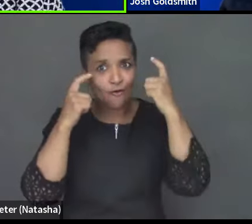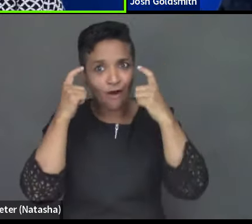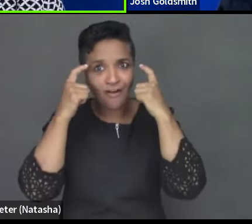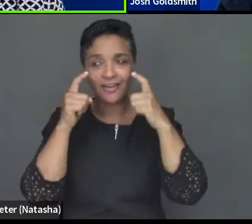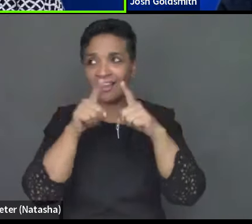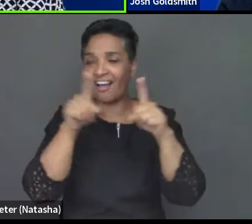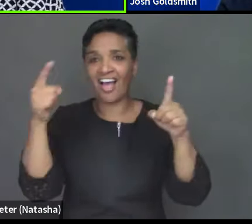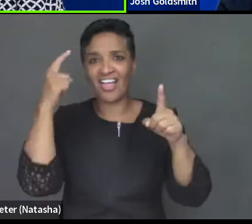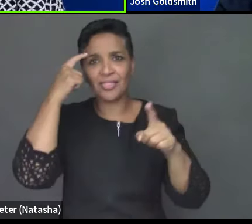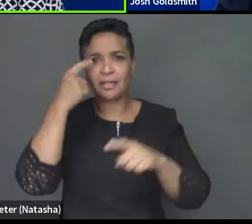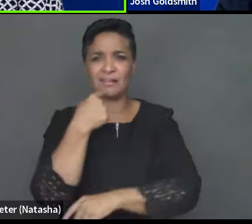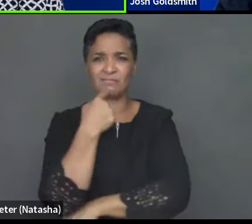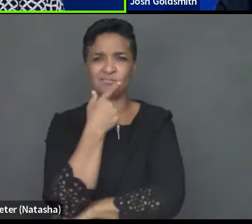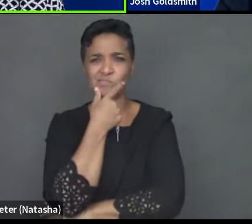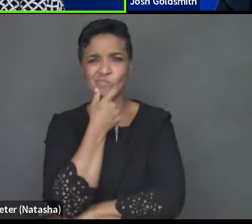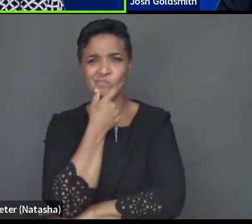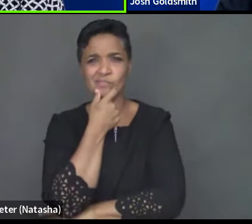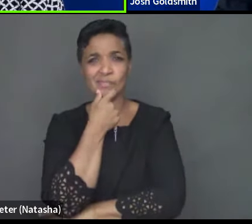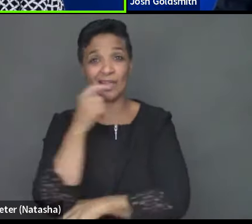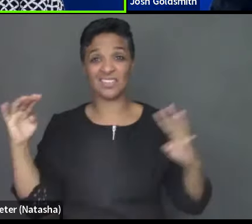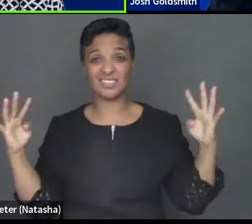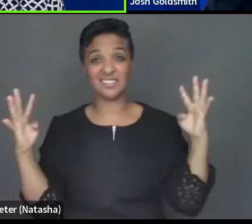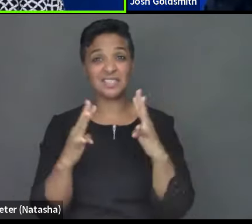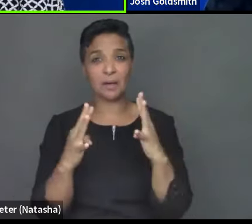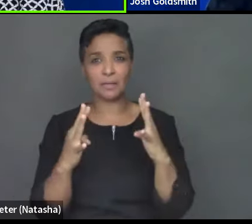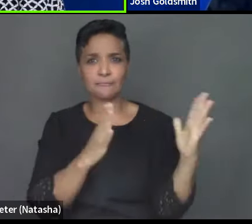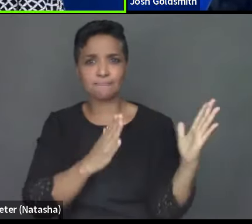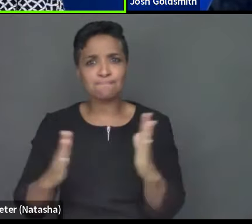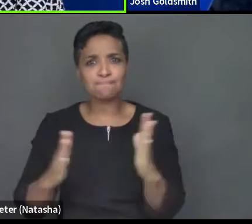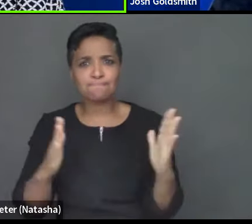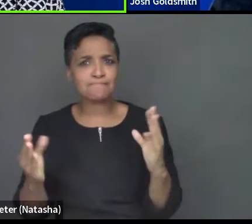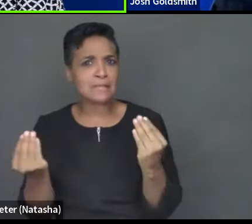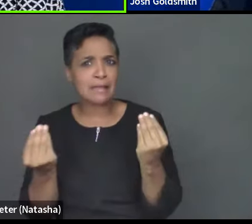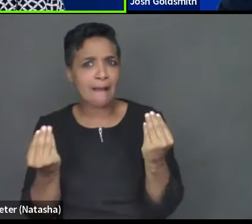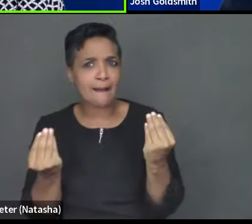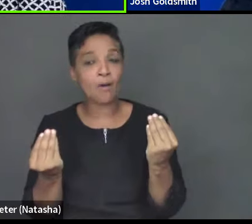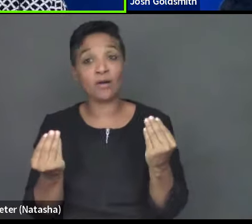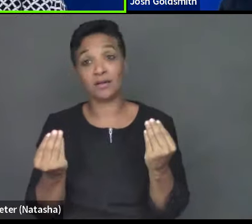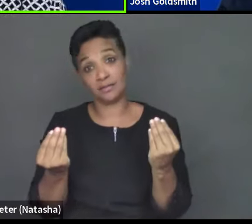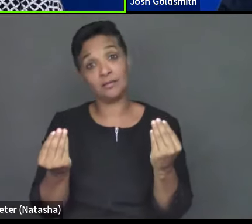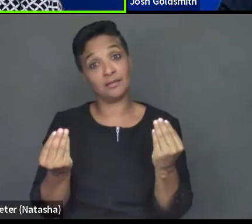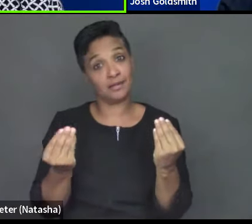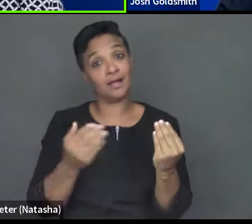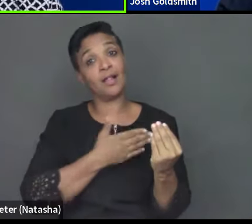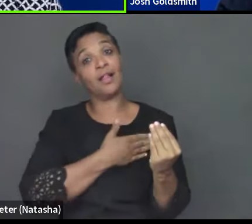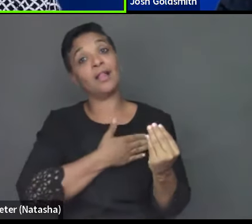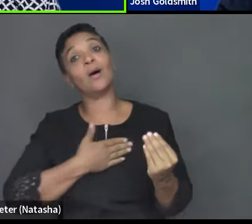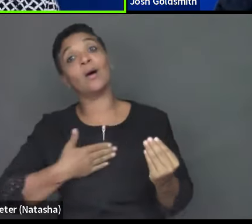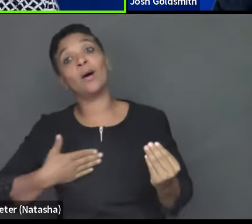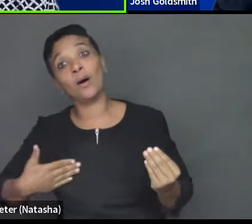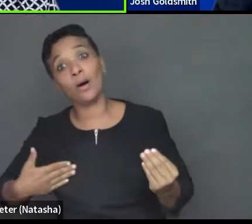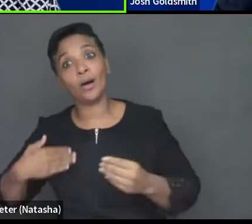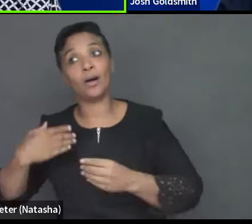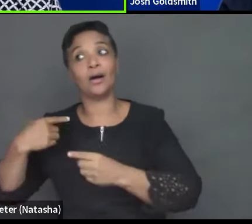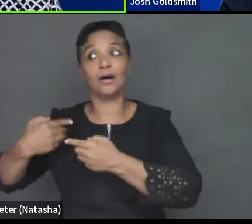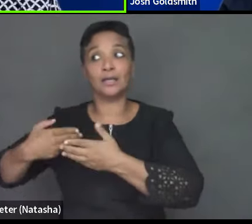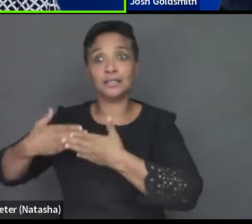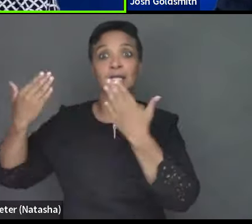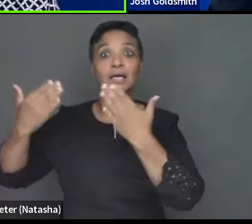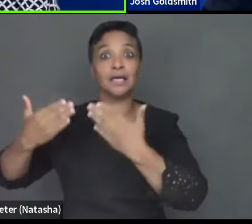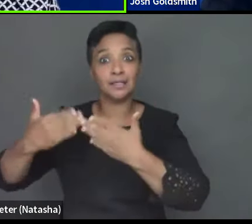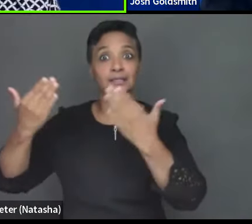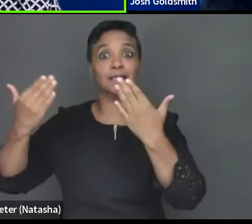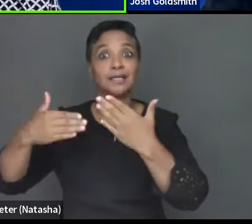wondering how long it takes to put a summit like this together. It takes a long time, let me tell you. And so the way this works,